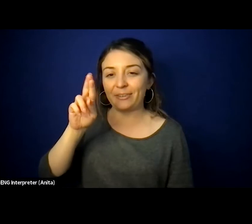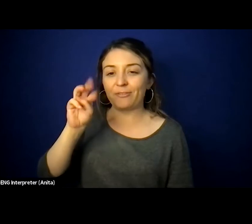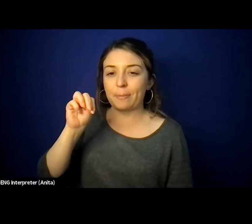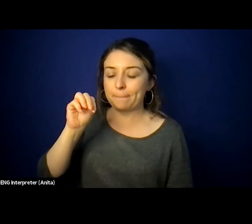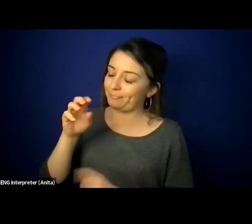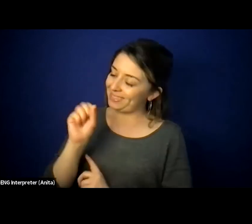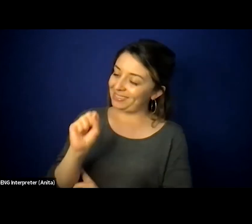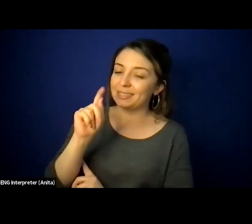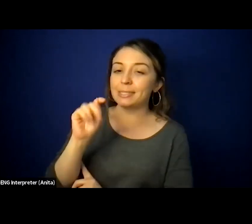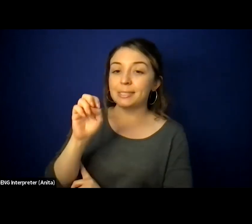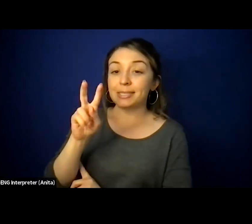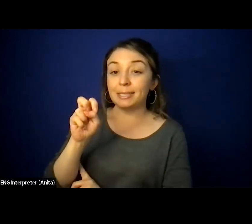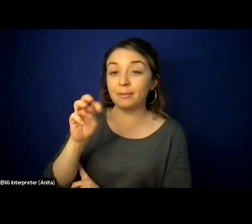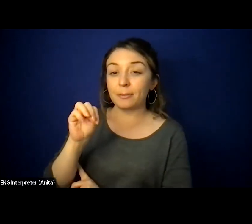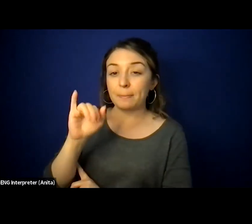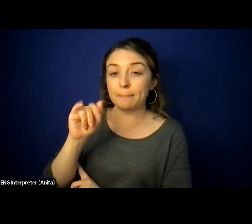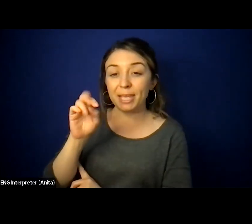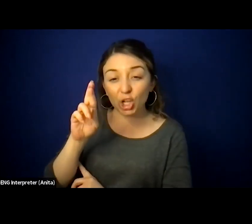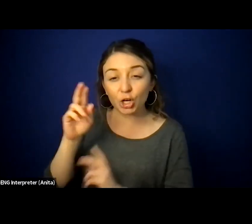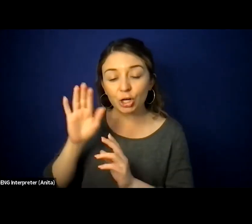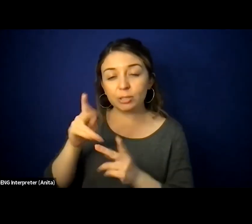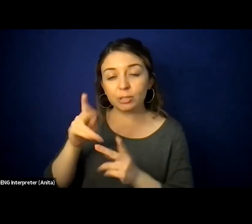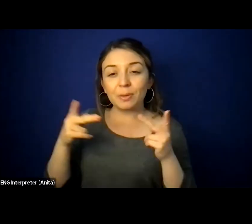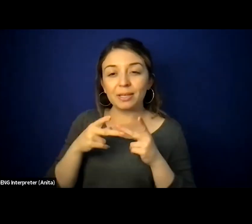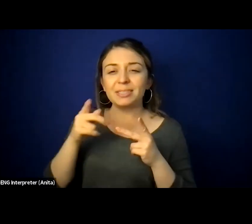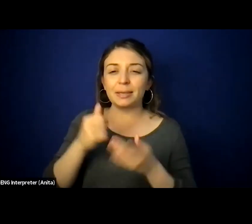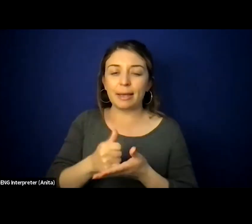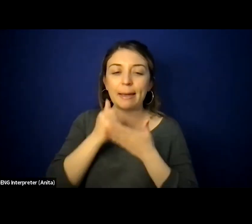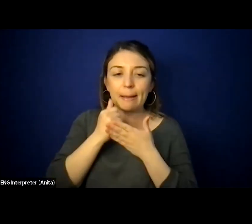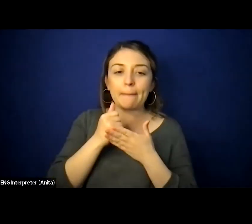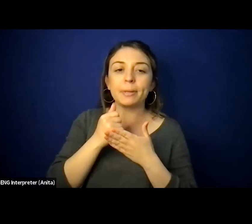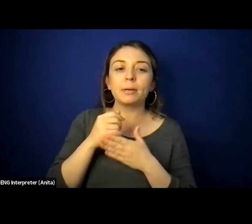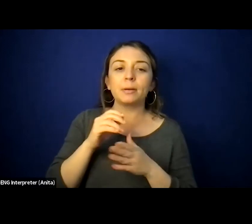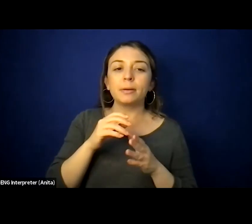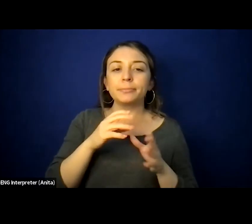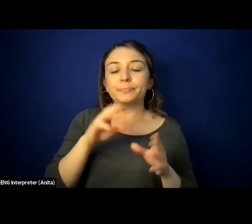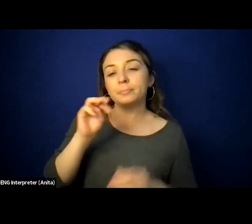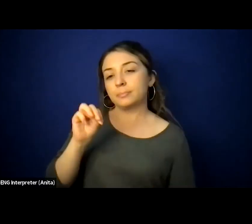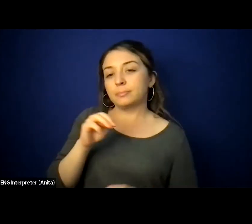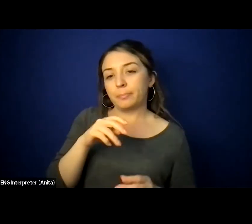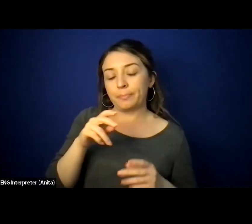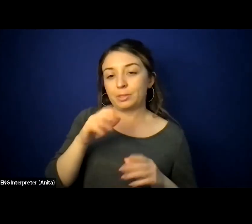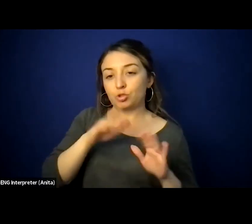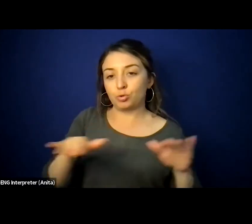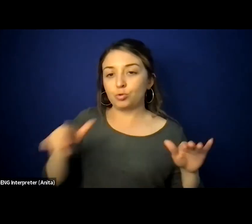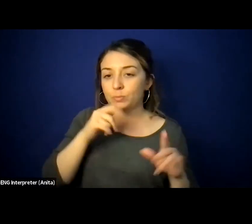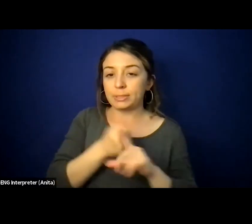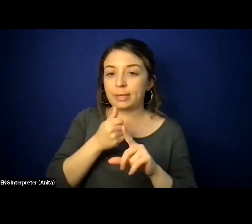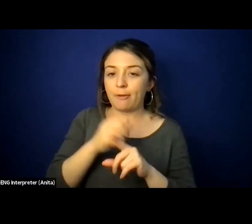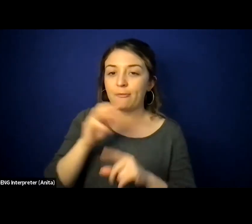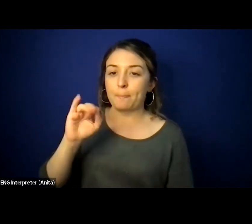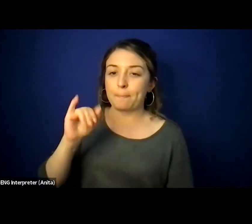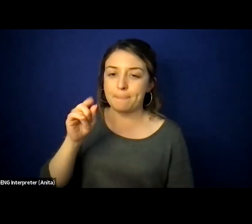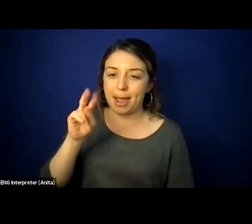of a policy that had caged migrant children and removed them from their parents and families. So